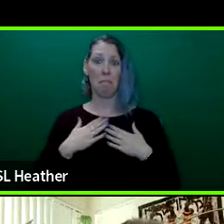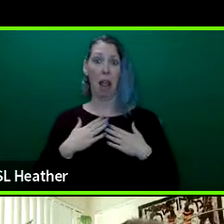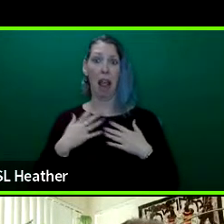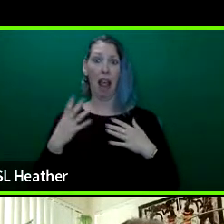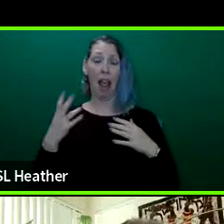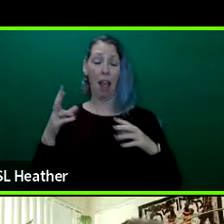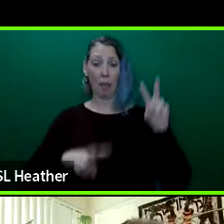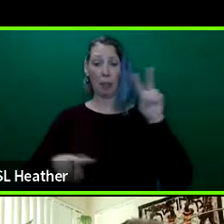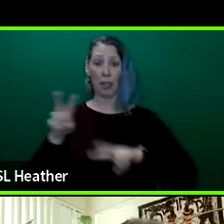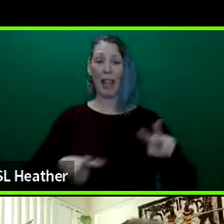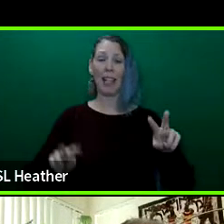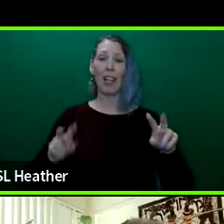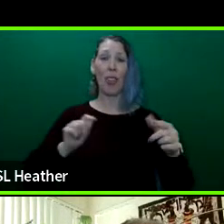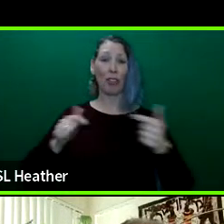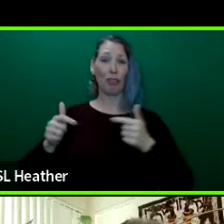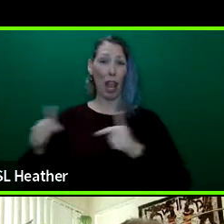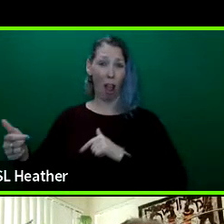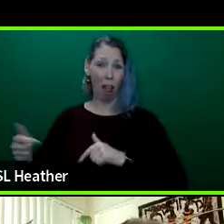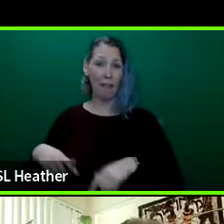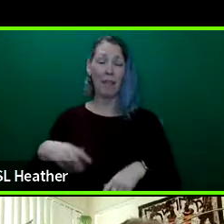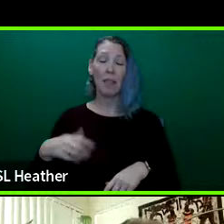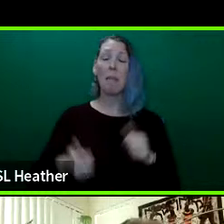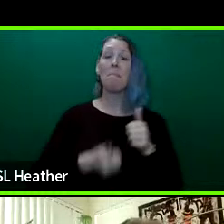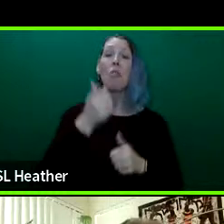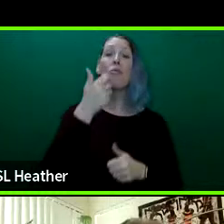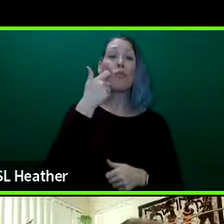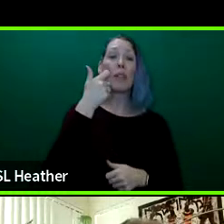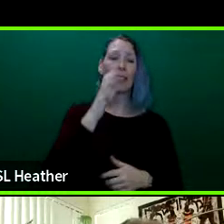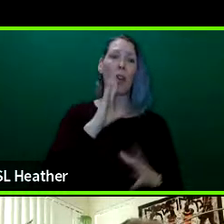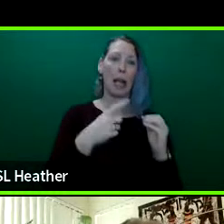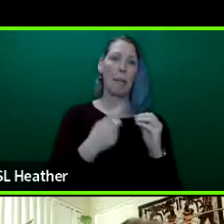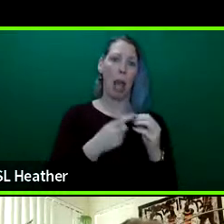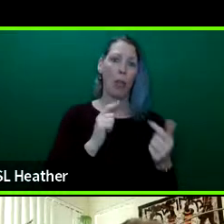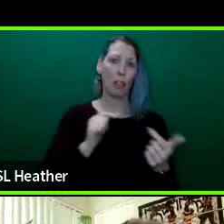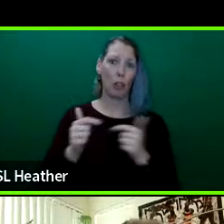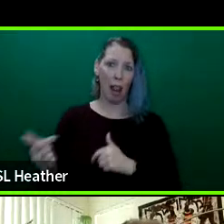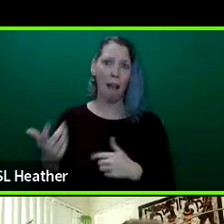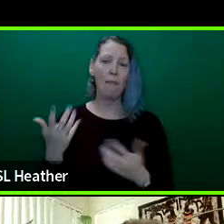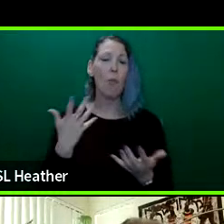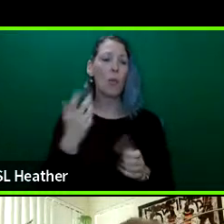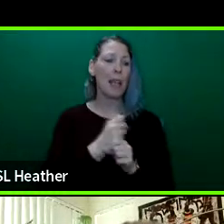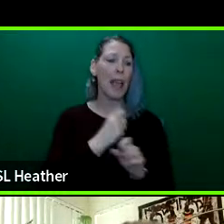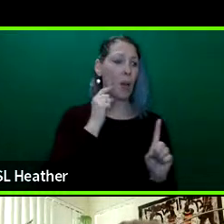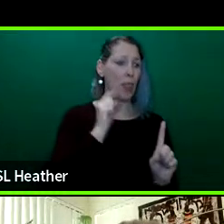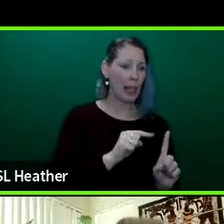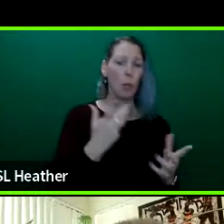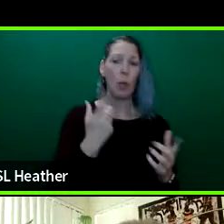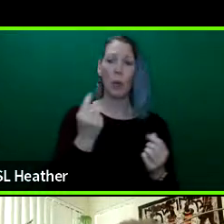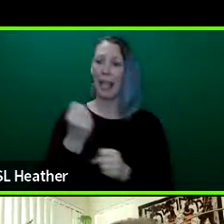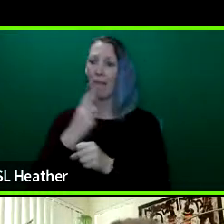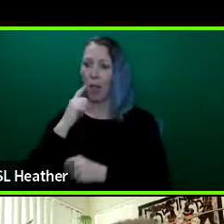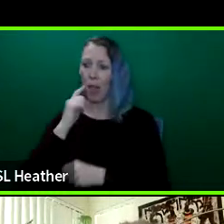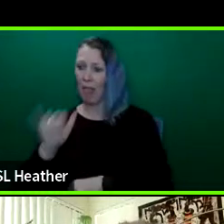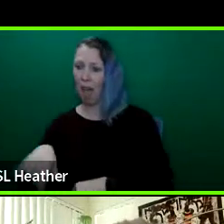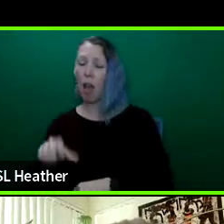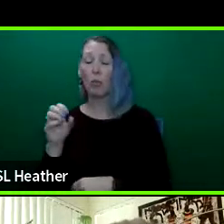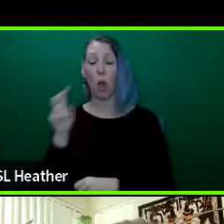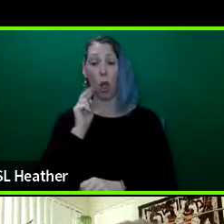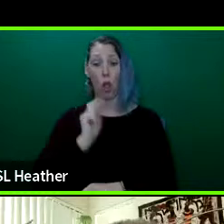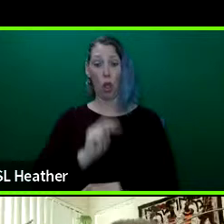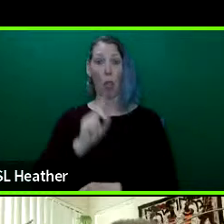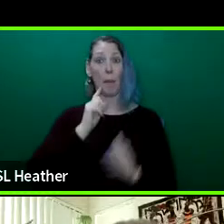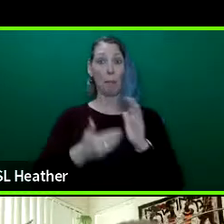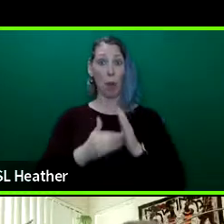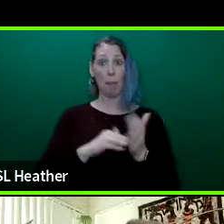observation, the trade-offs, right? So that most recent slide is all about the trade-offs. What do you get for this? What do you get for that? And when we look at the purpose and